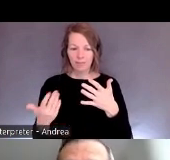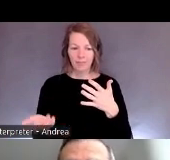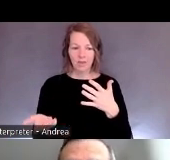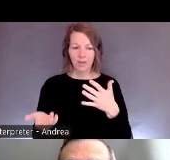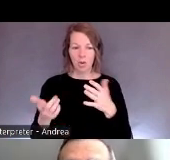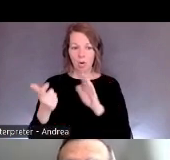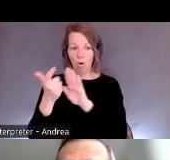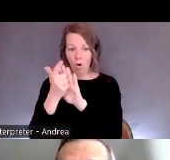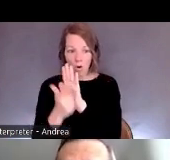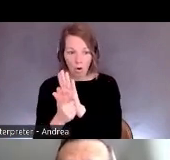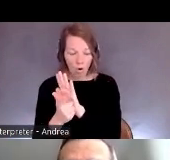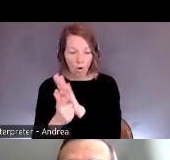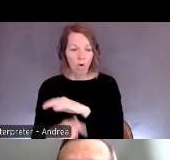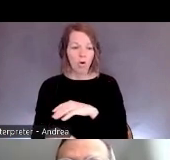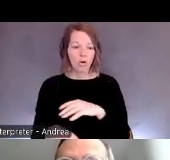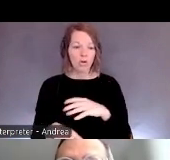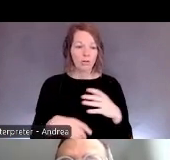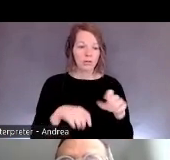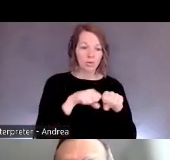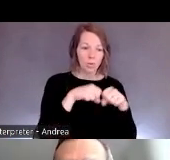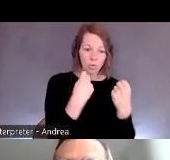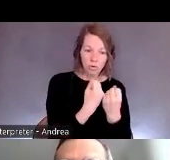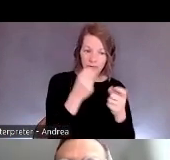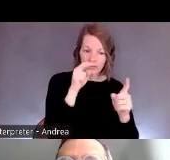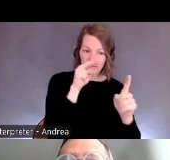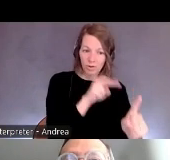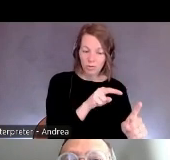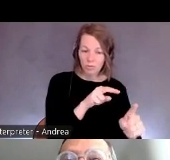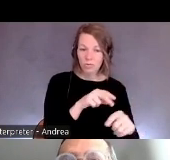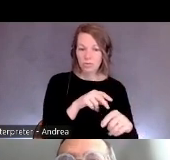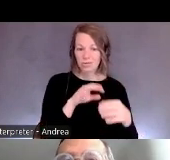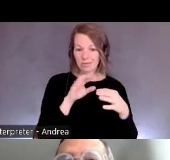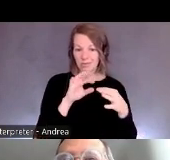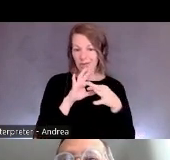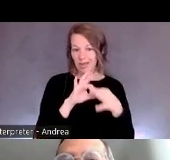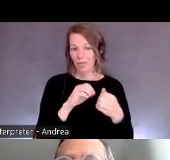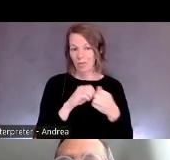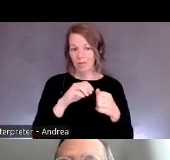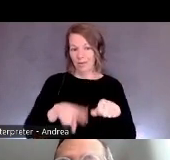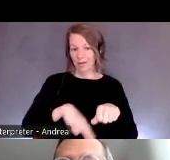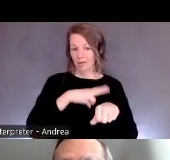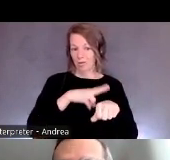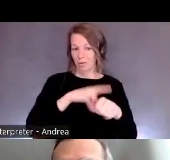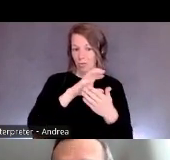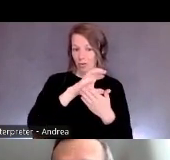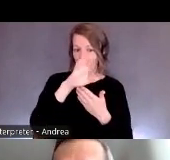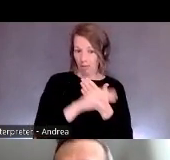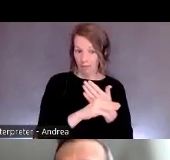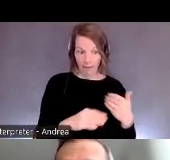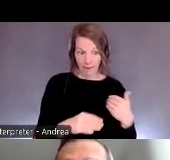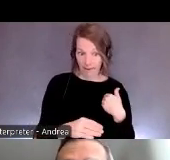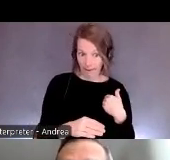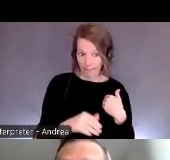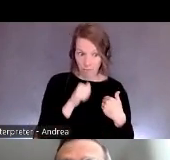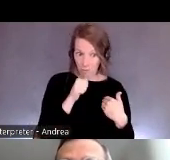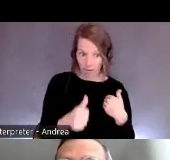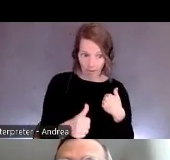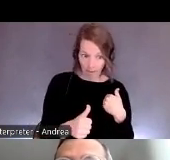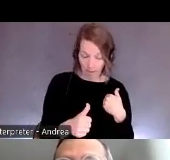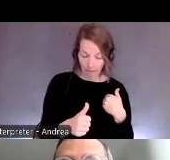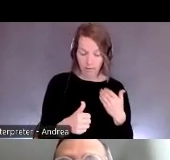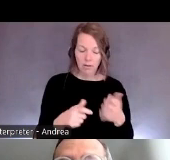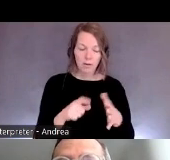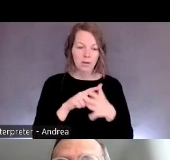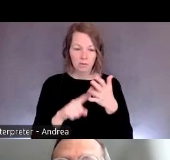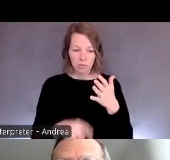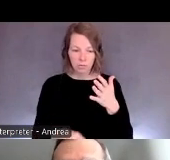law and the social views about national curriculum, or whether national curricula do exist or not. And this changes